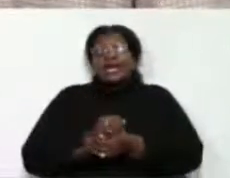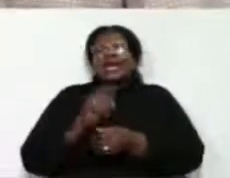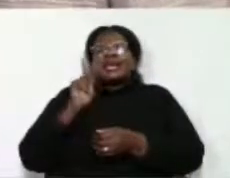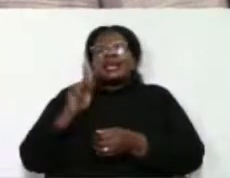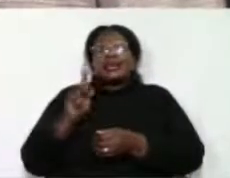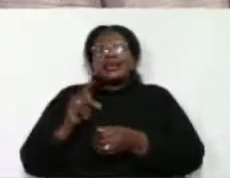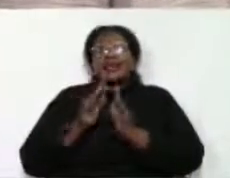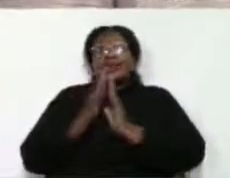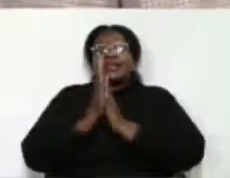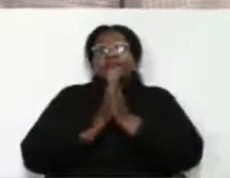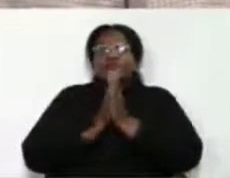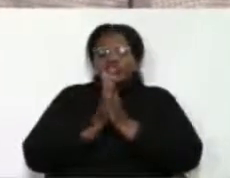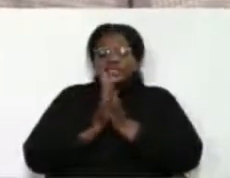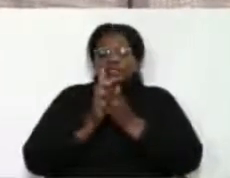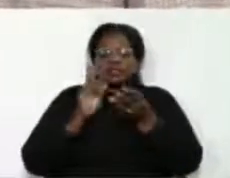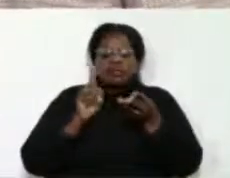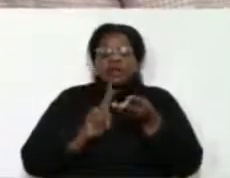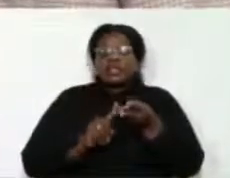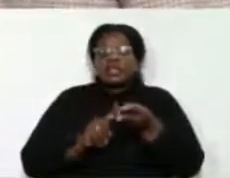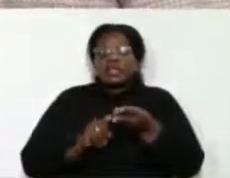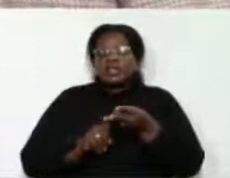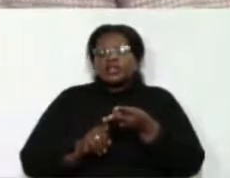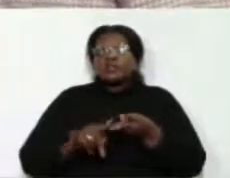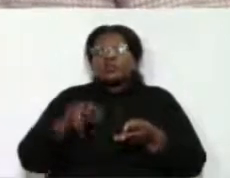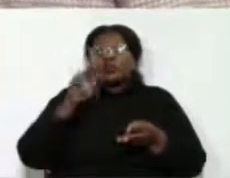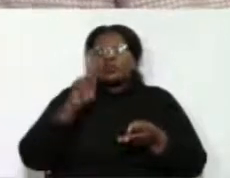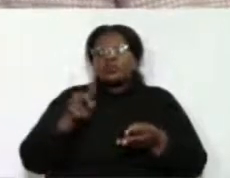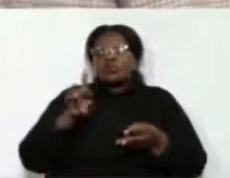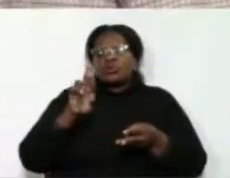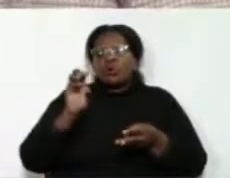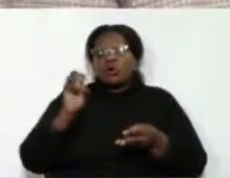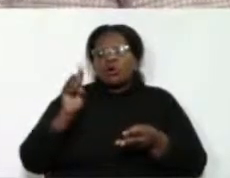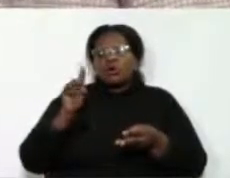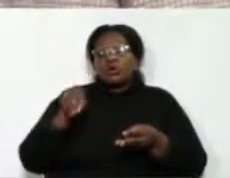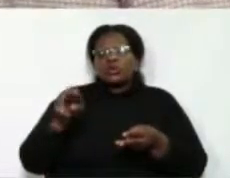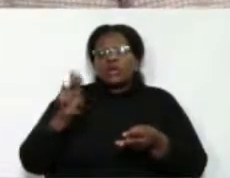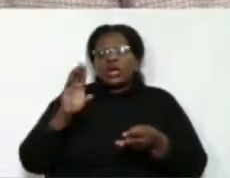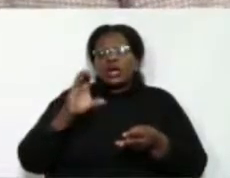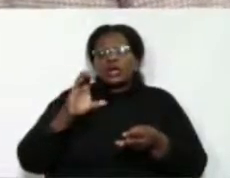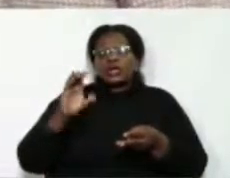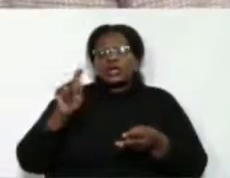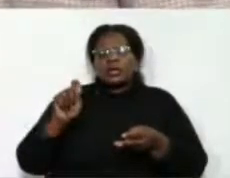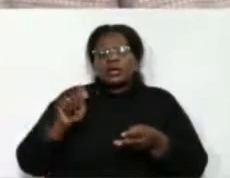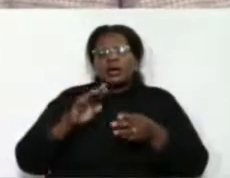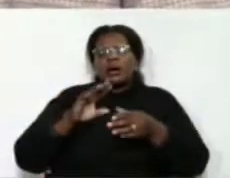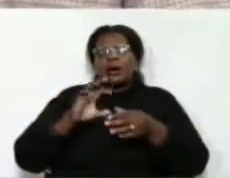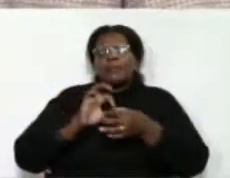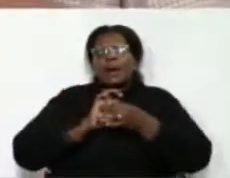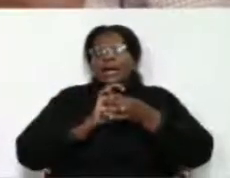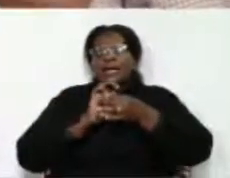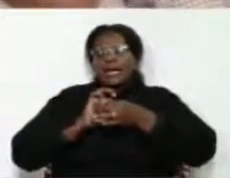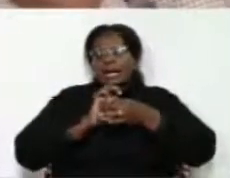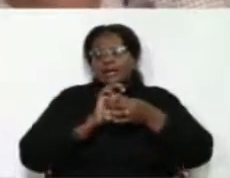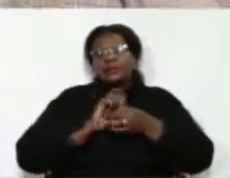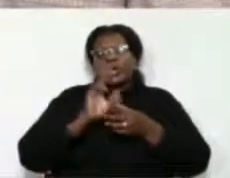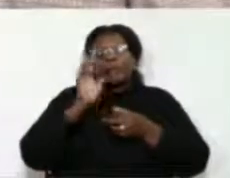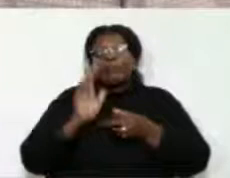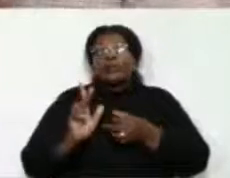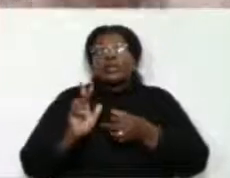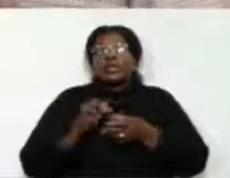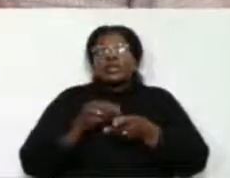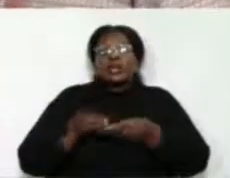as well, or I know of anyway, is a product partner. And I was remembering Uama last week, who is Wing It,